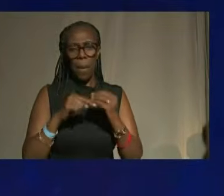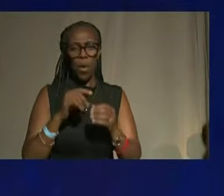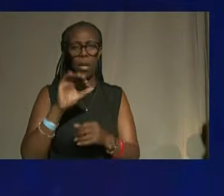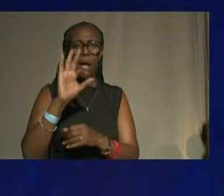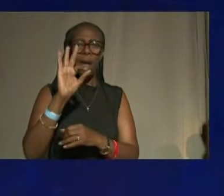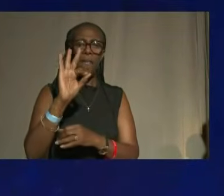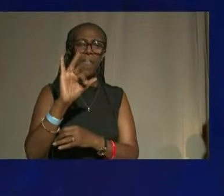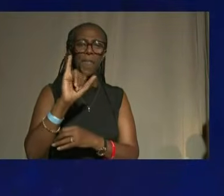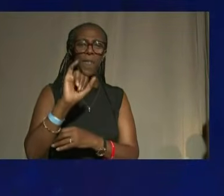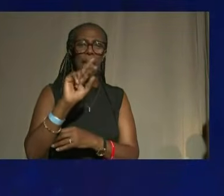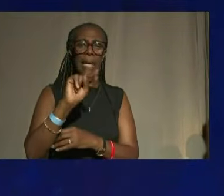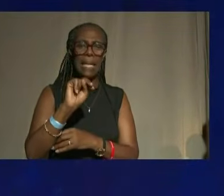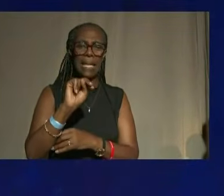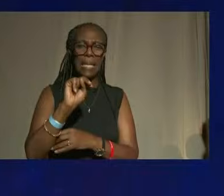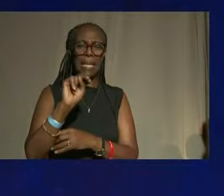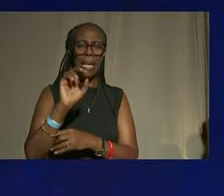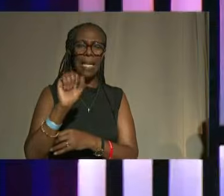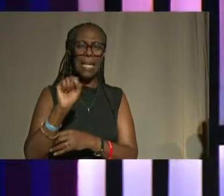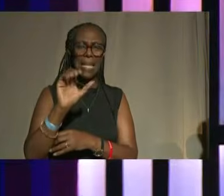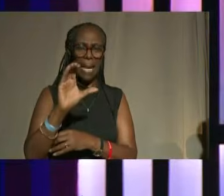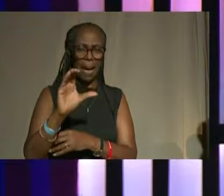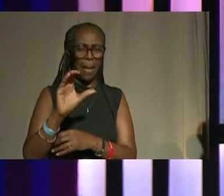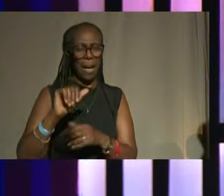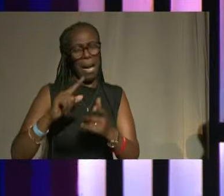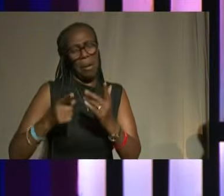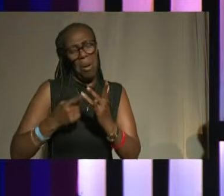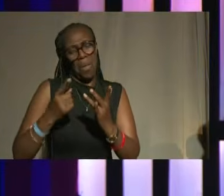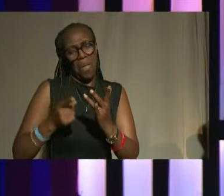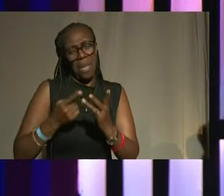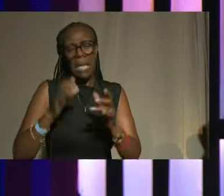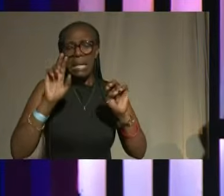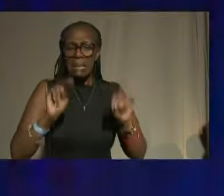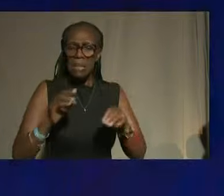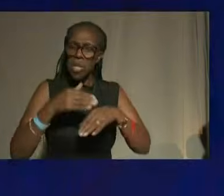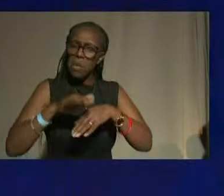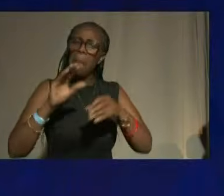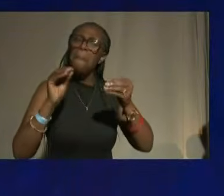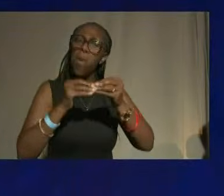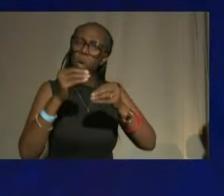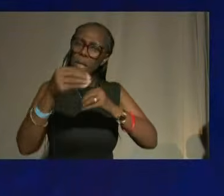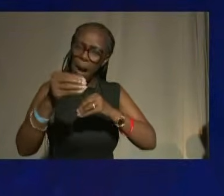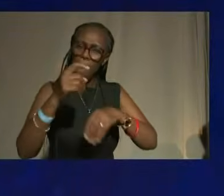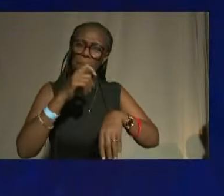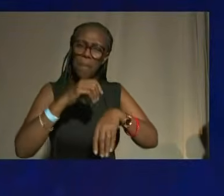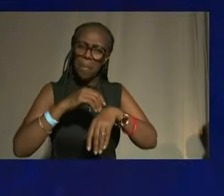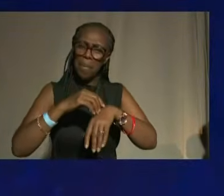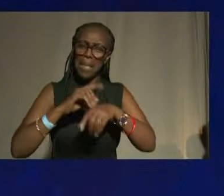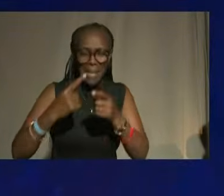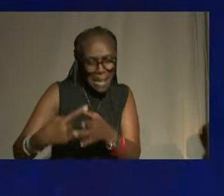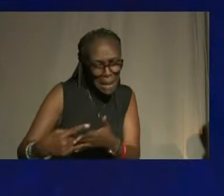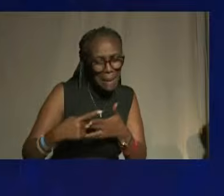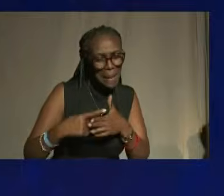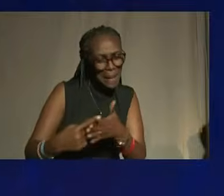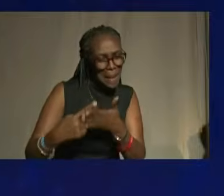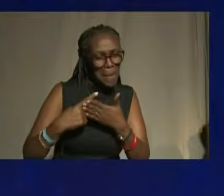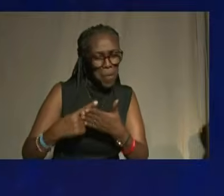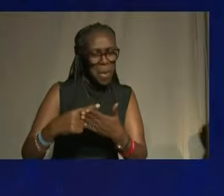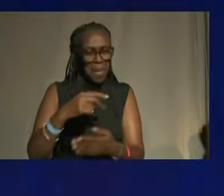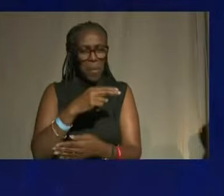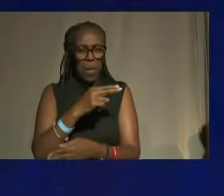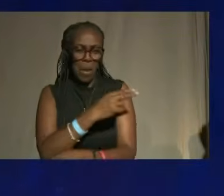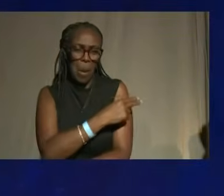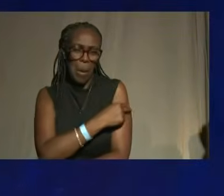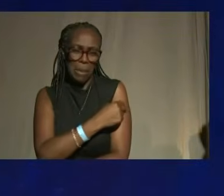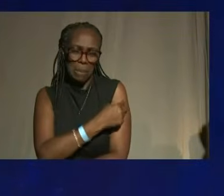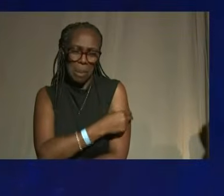wouldn't have a $25 billion overrun. If he spent more time dealing with the hospital sector, when people go there, they wouldn't have to sit on a wooden